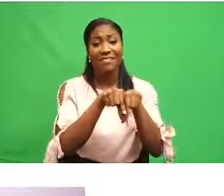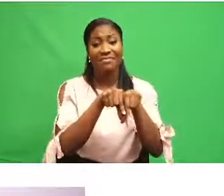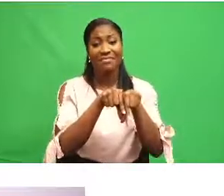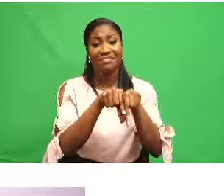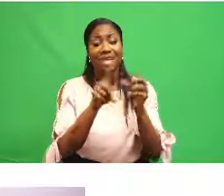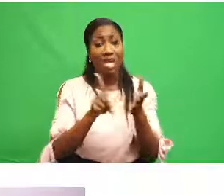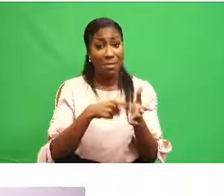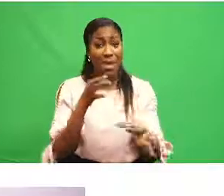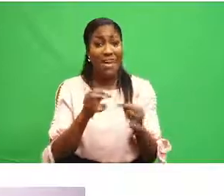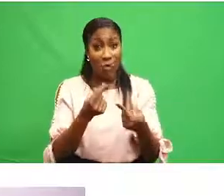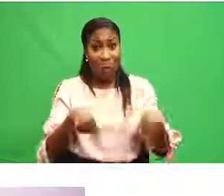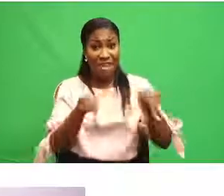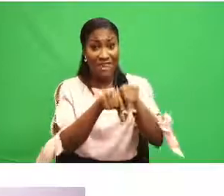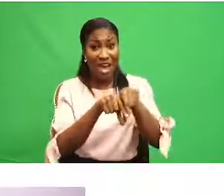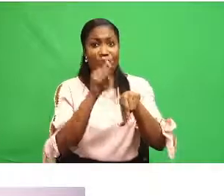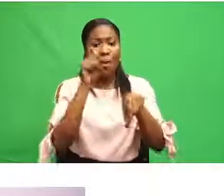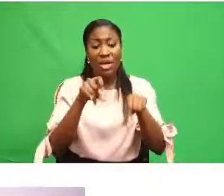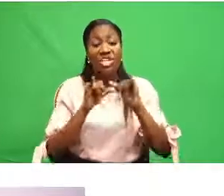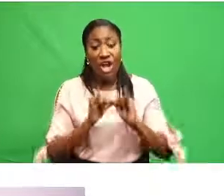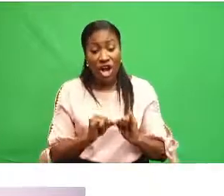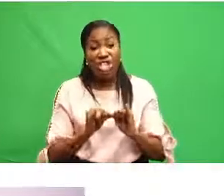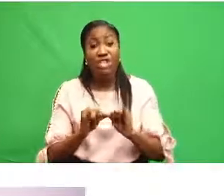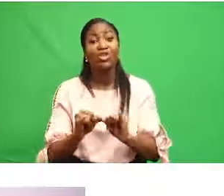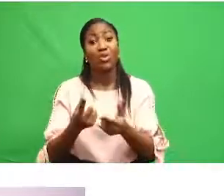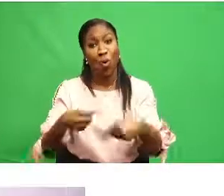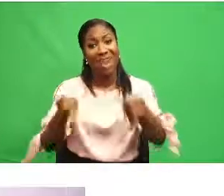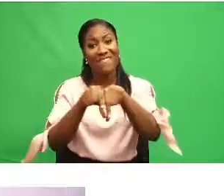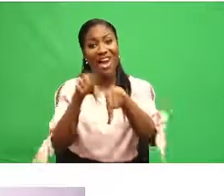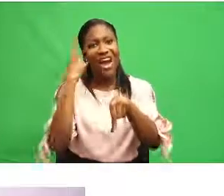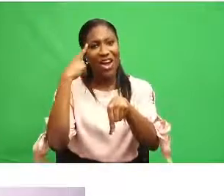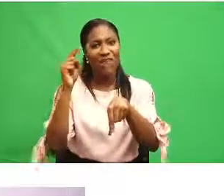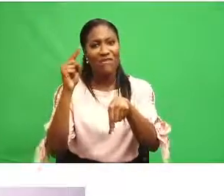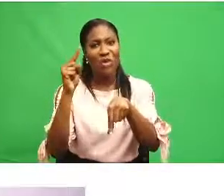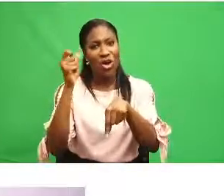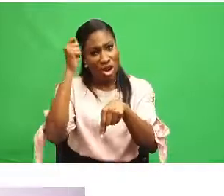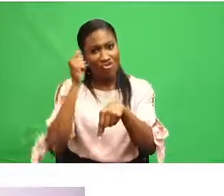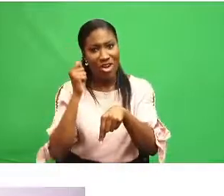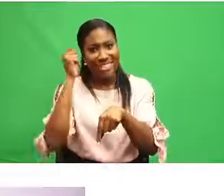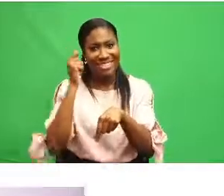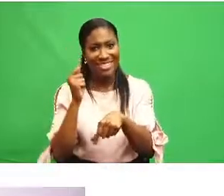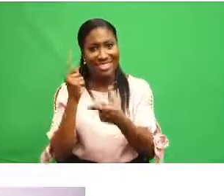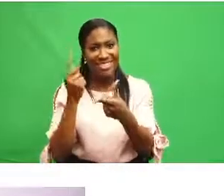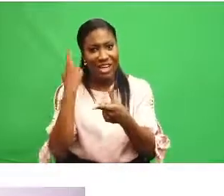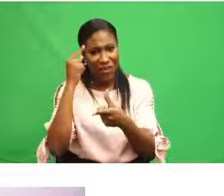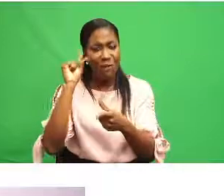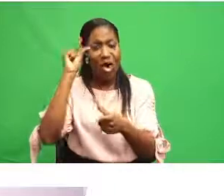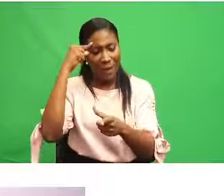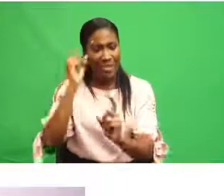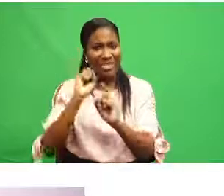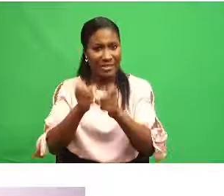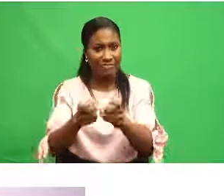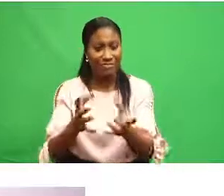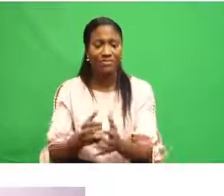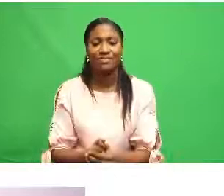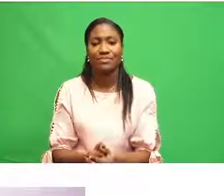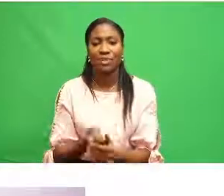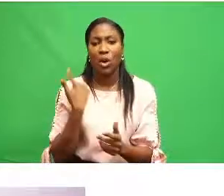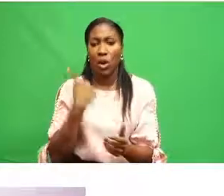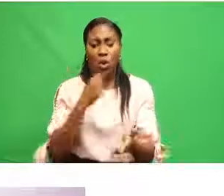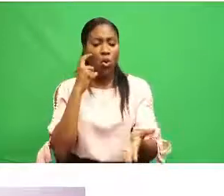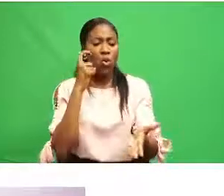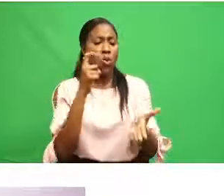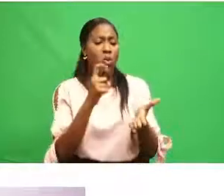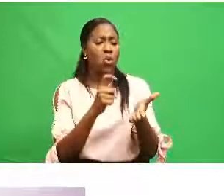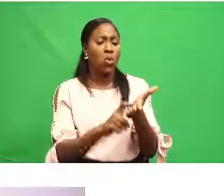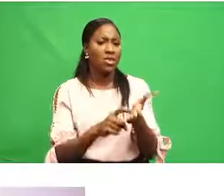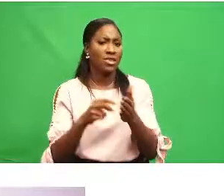qualified for it, you have to continue to qualify for that grant for it to continue to receive it. What we have found over the